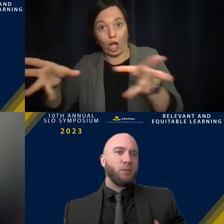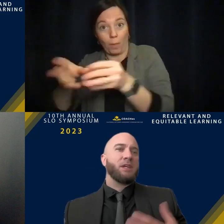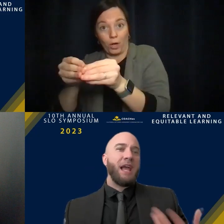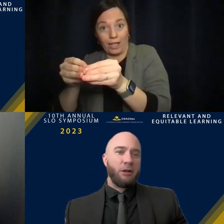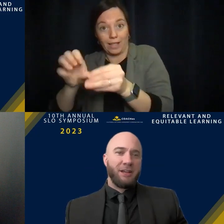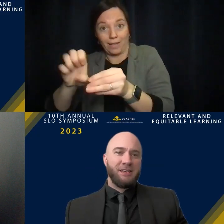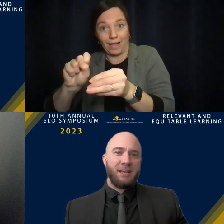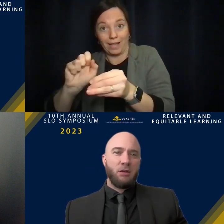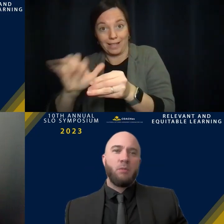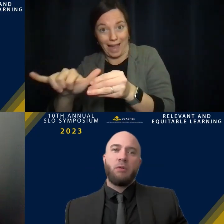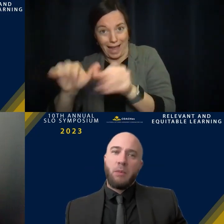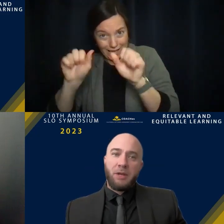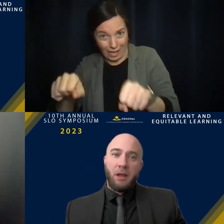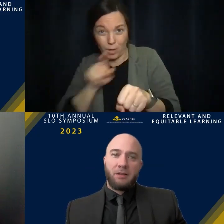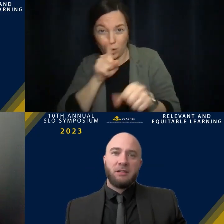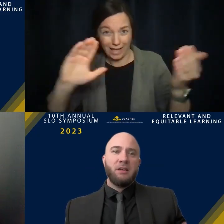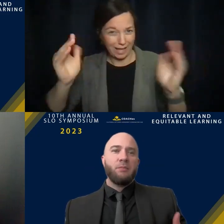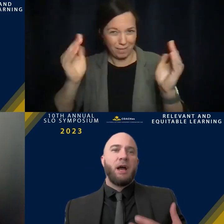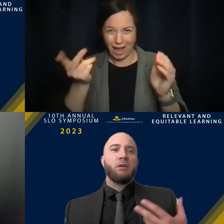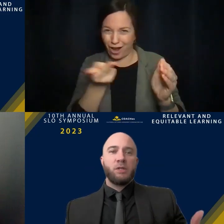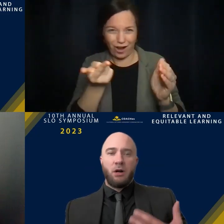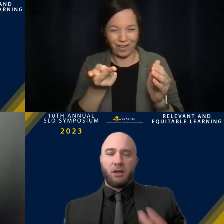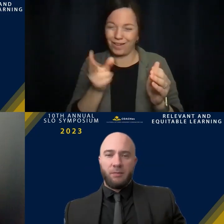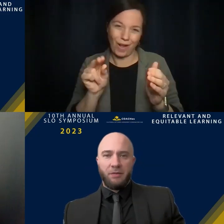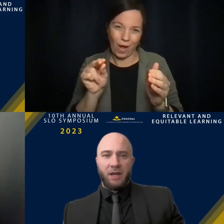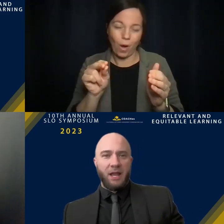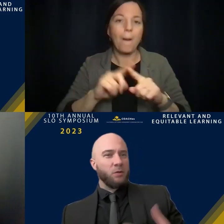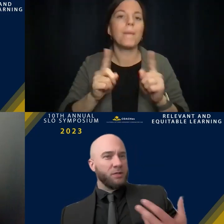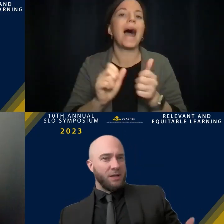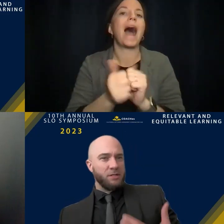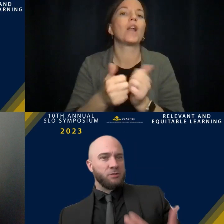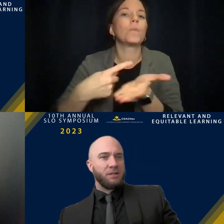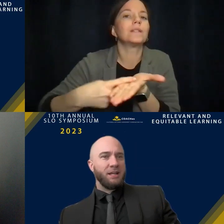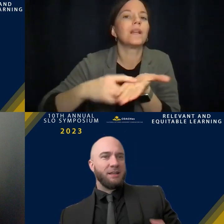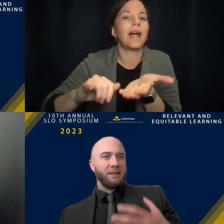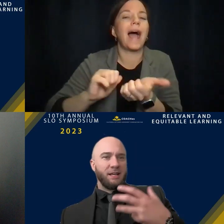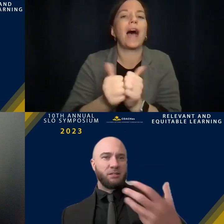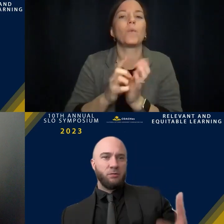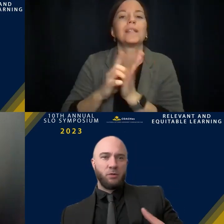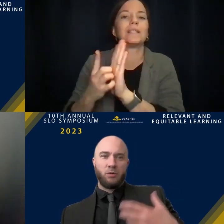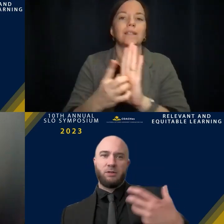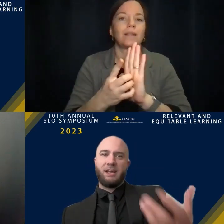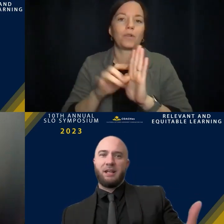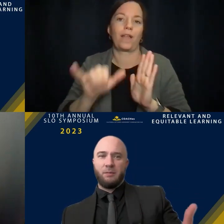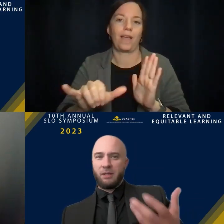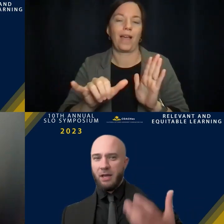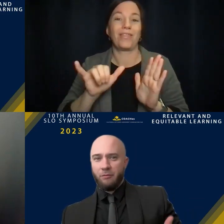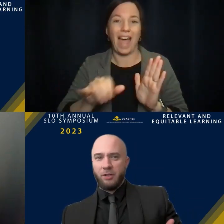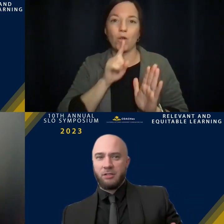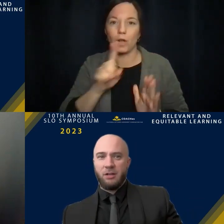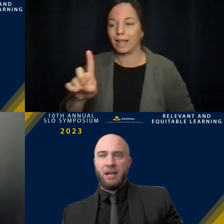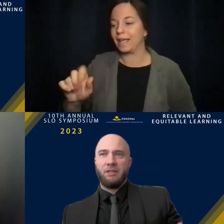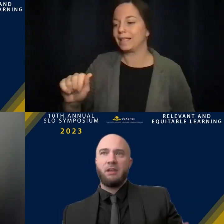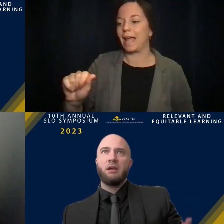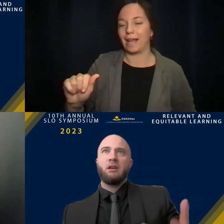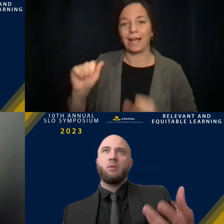that something we can aggregate together? Probably not. But how do we talk about that? How do we demonstrate that? And I think that's really where the data can be